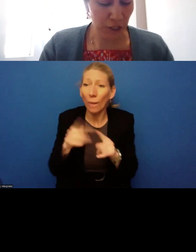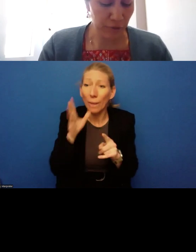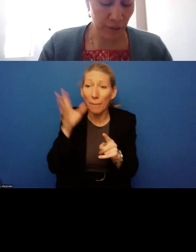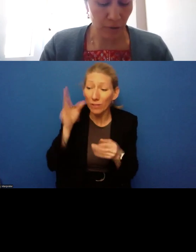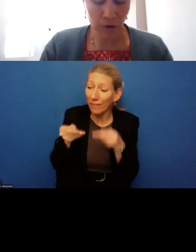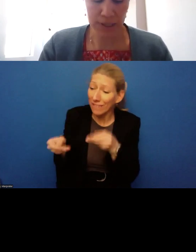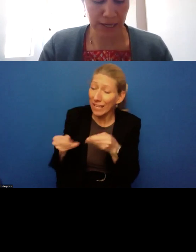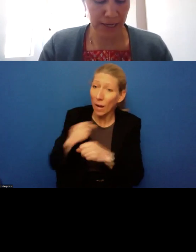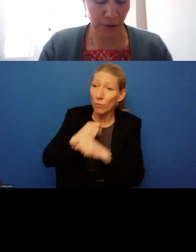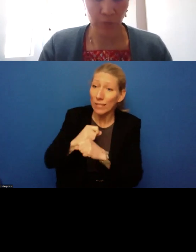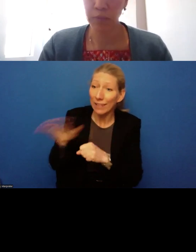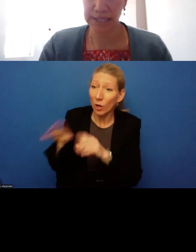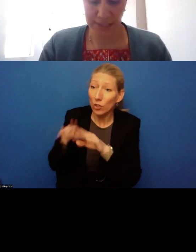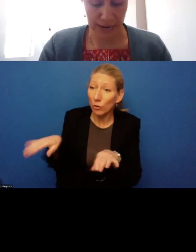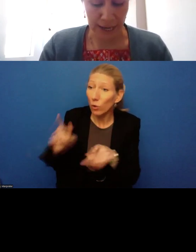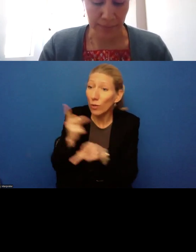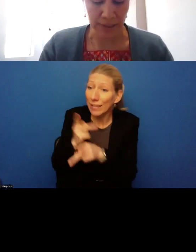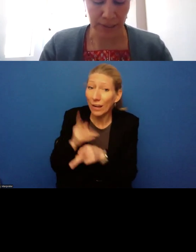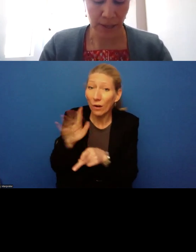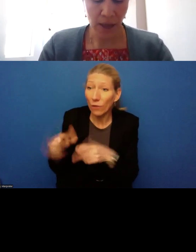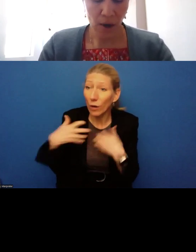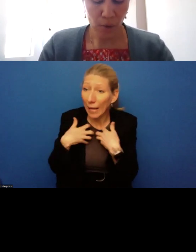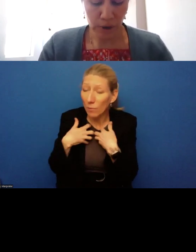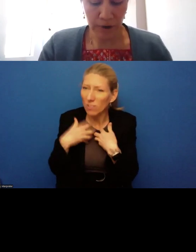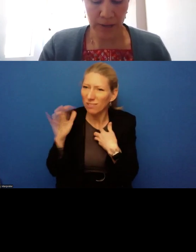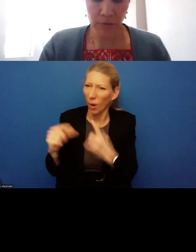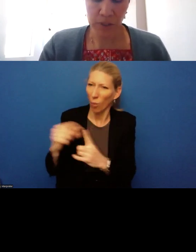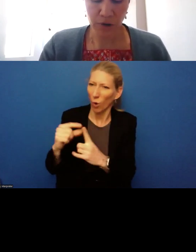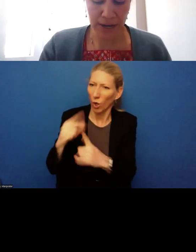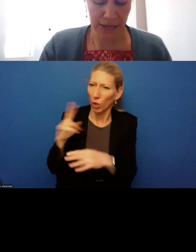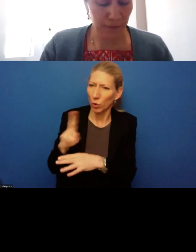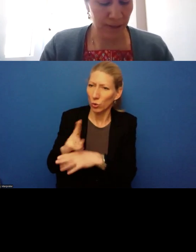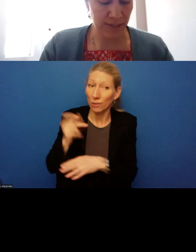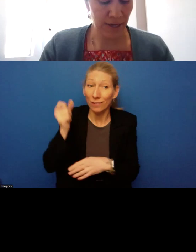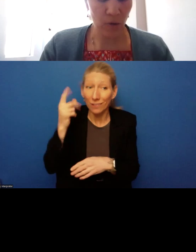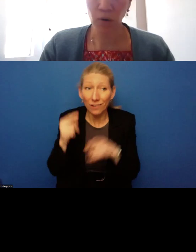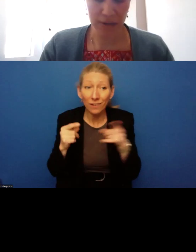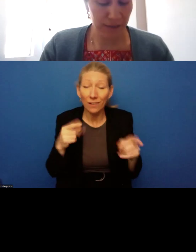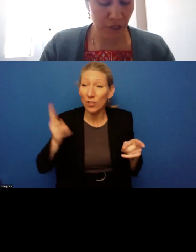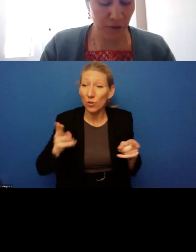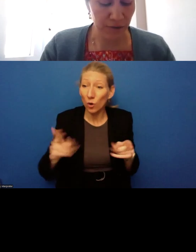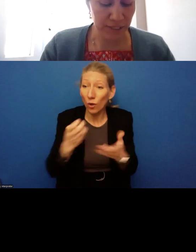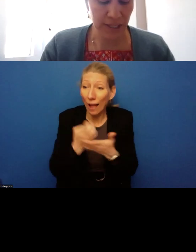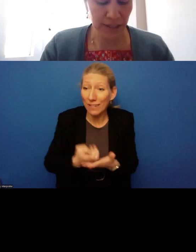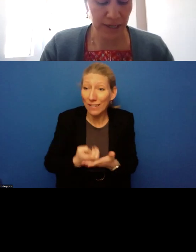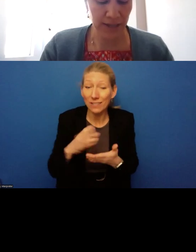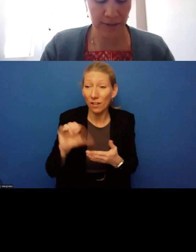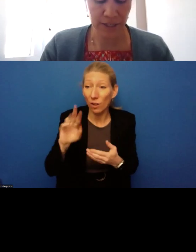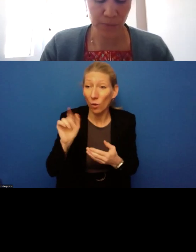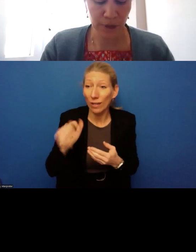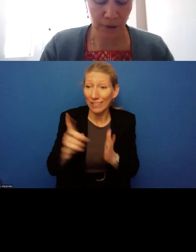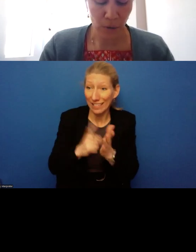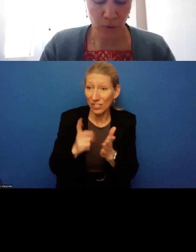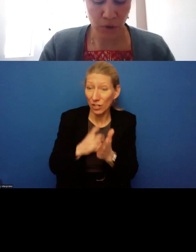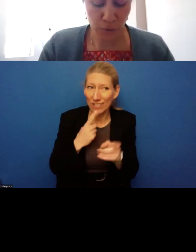their children or take care of domestic animals. However, ethnohistorical evidence and colonial dictionaries indicate that